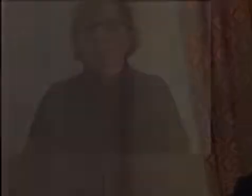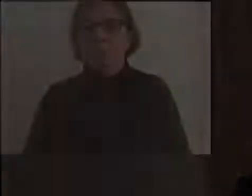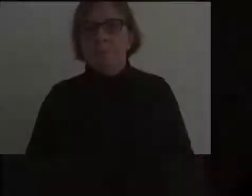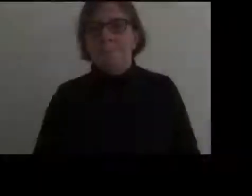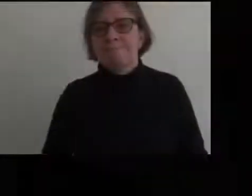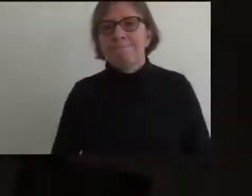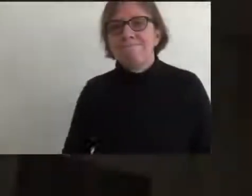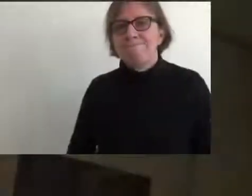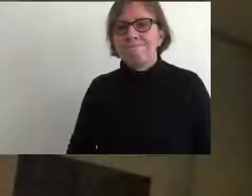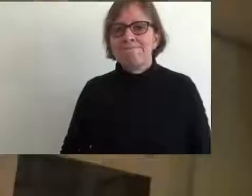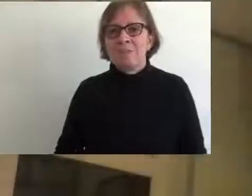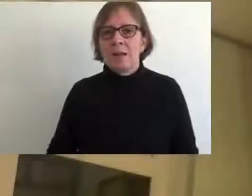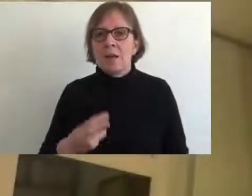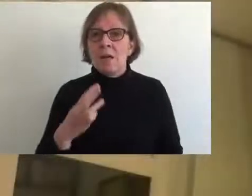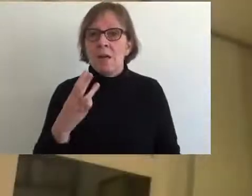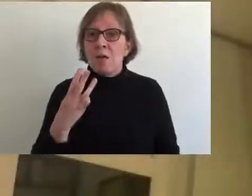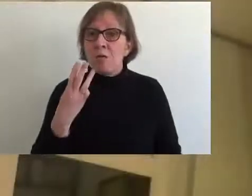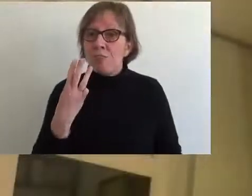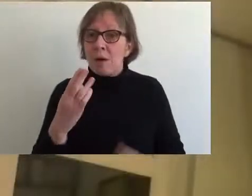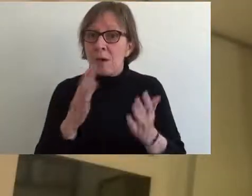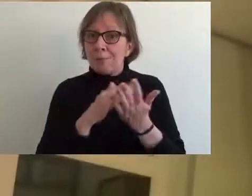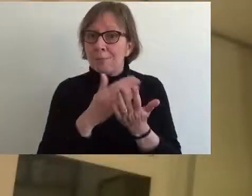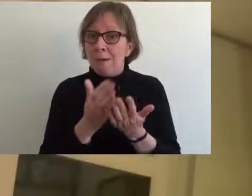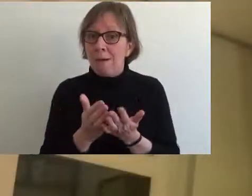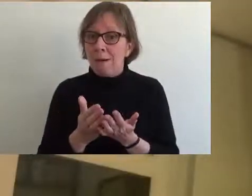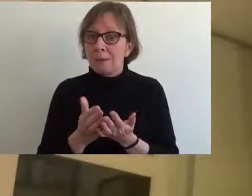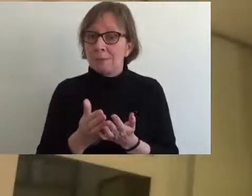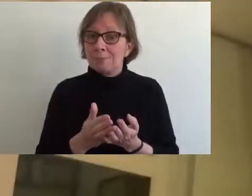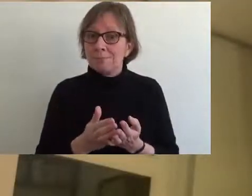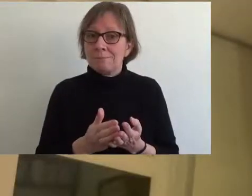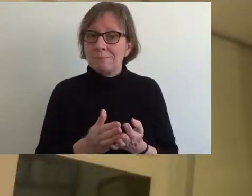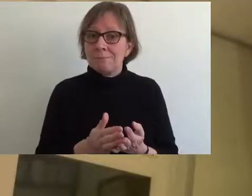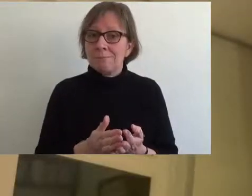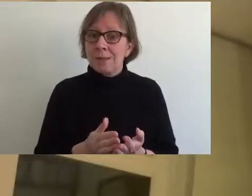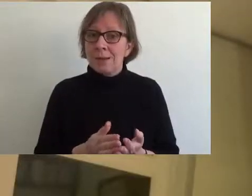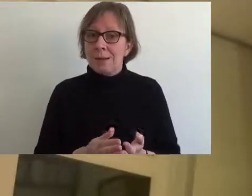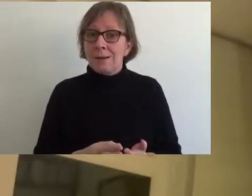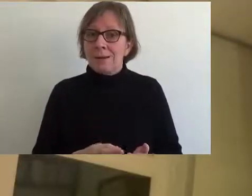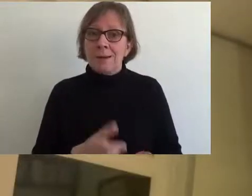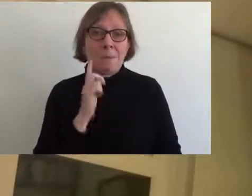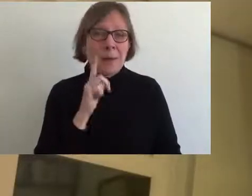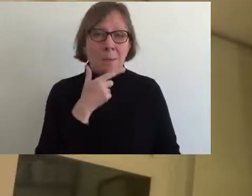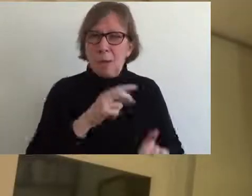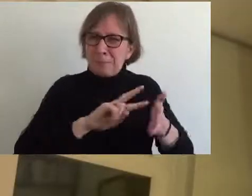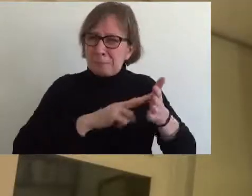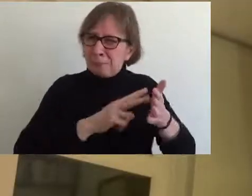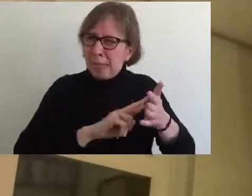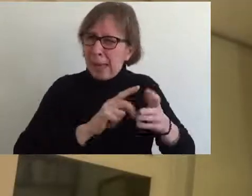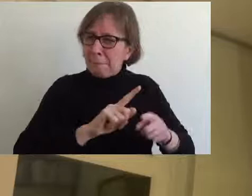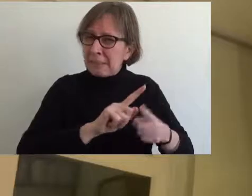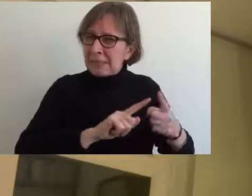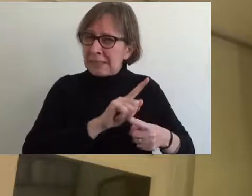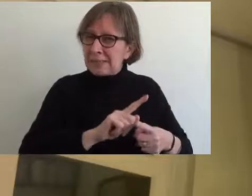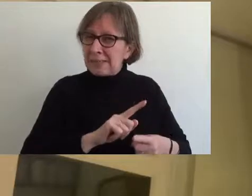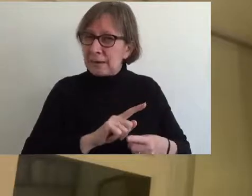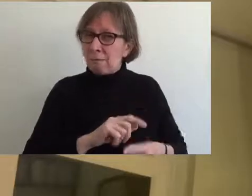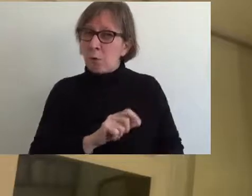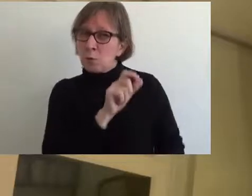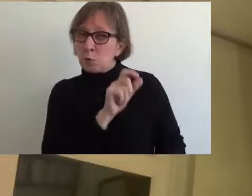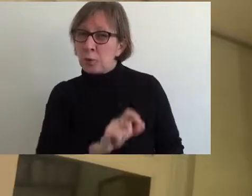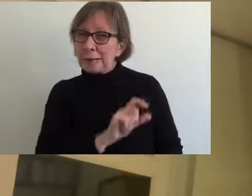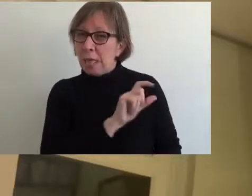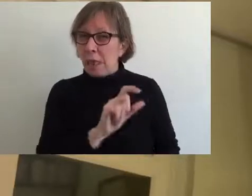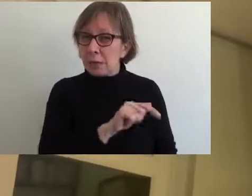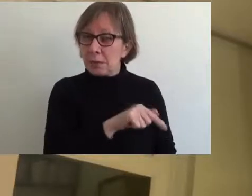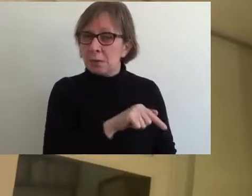God. In this third vigil, we're encouraged by the people who organised this service, the Grand